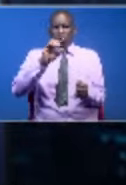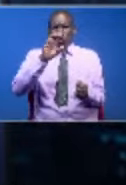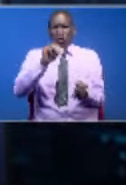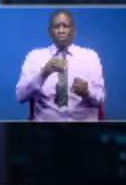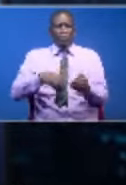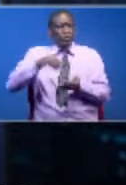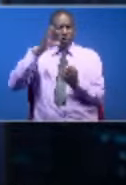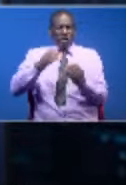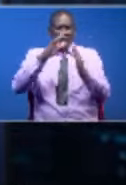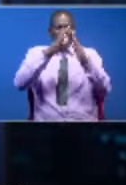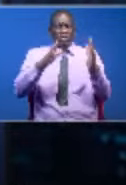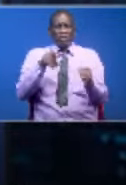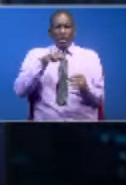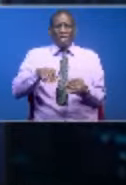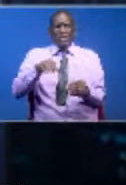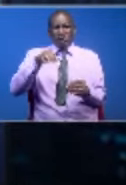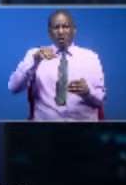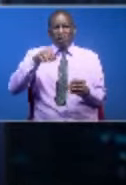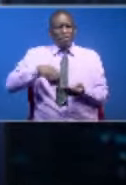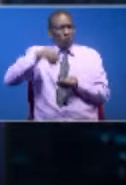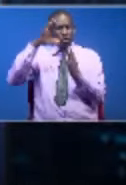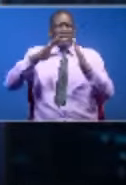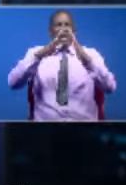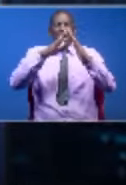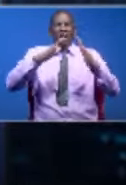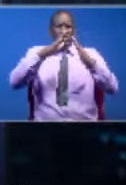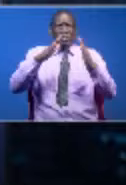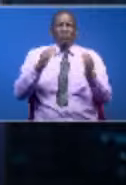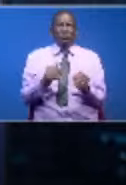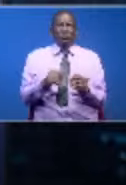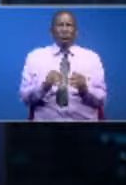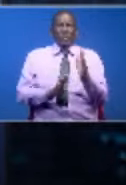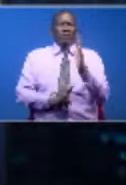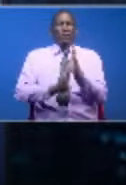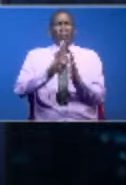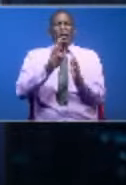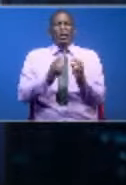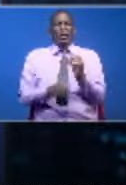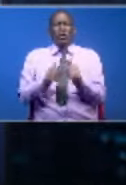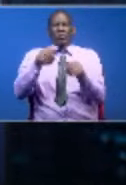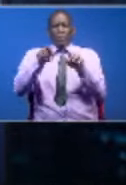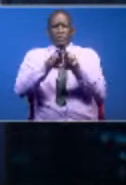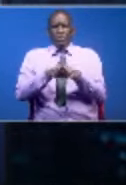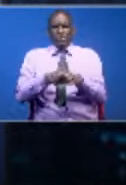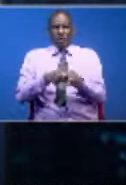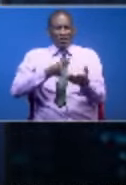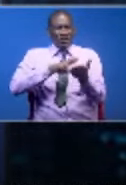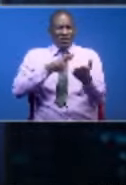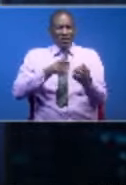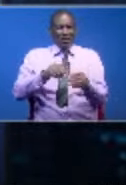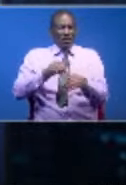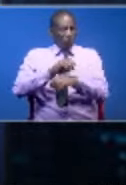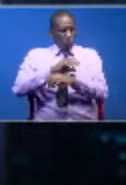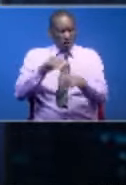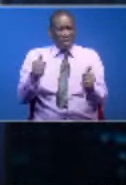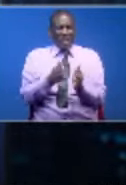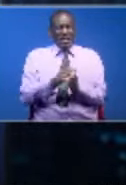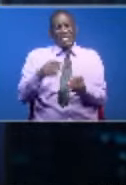their affordable student housing developments, which were also resource efficient and